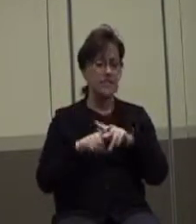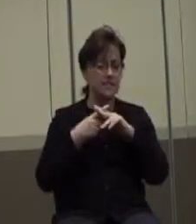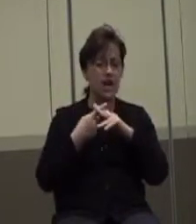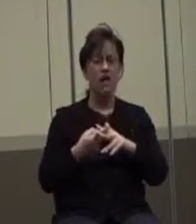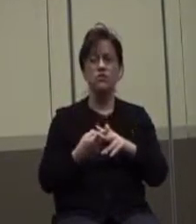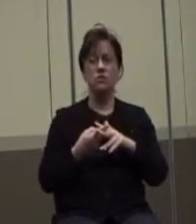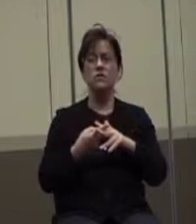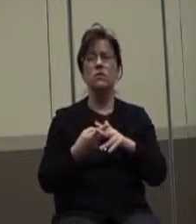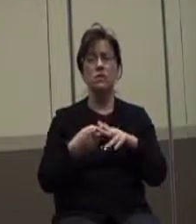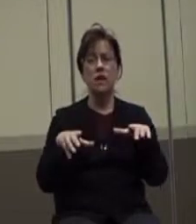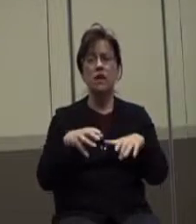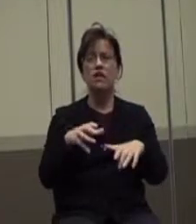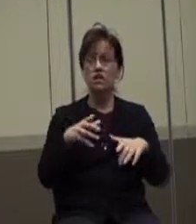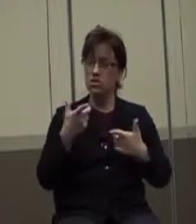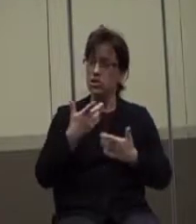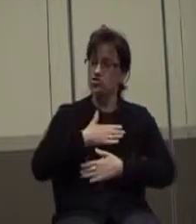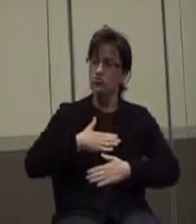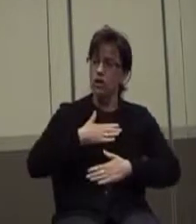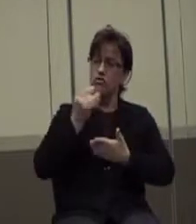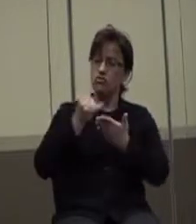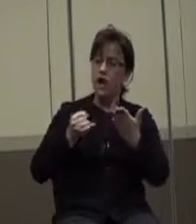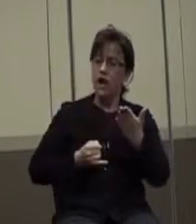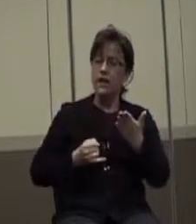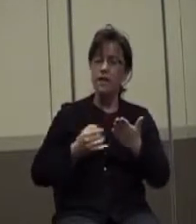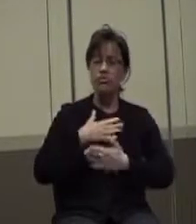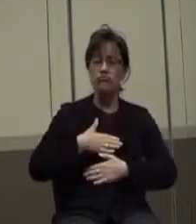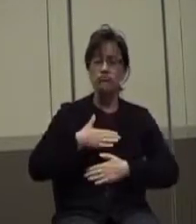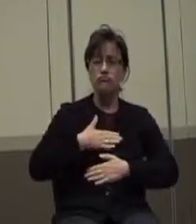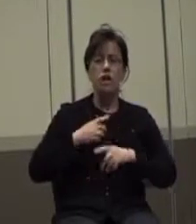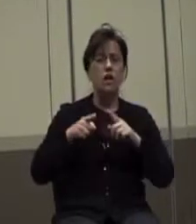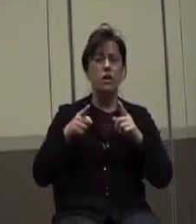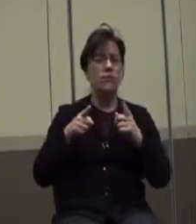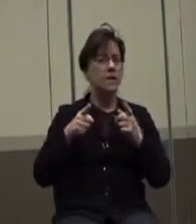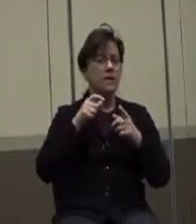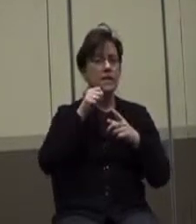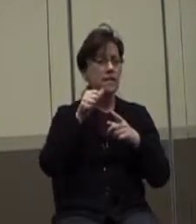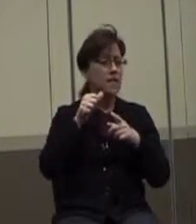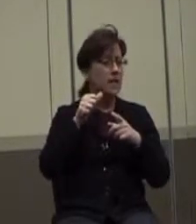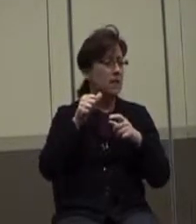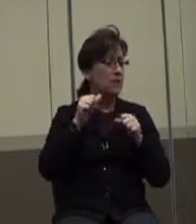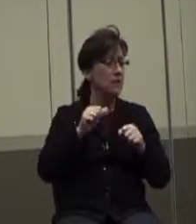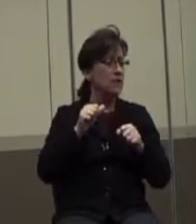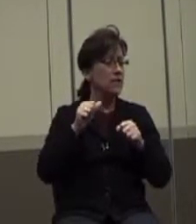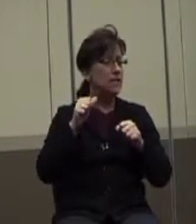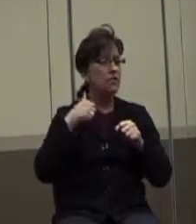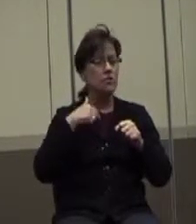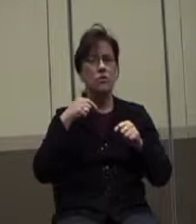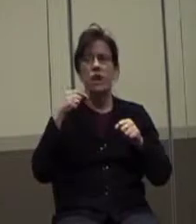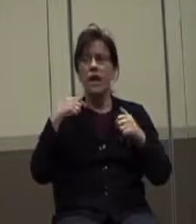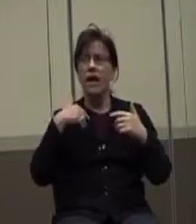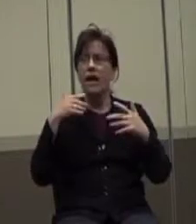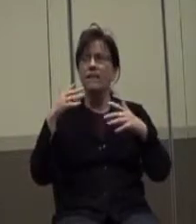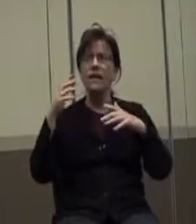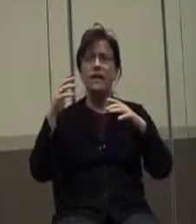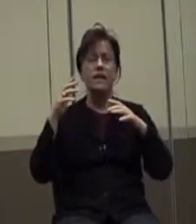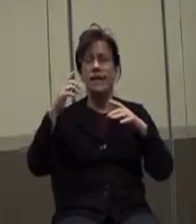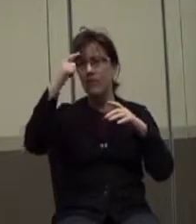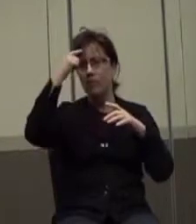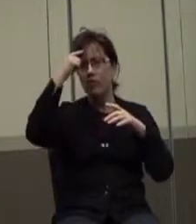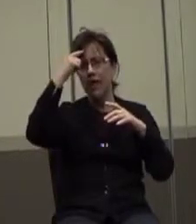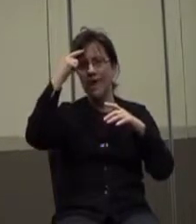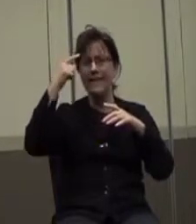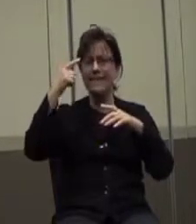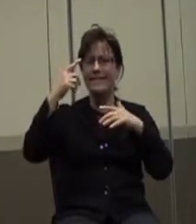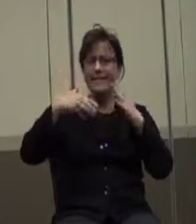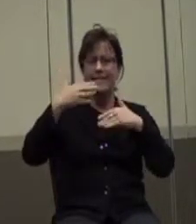this activity. If she's drawing, it's something that she enjoys doing, not having that ability to teach. We talk about executive functioning. Not being